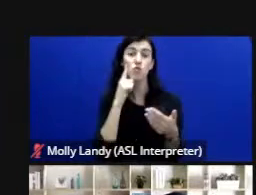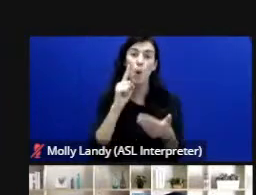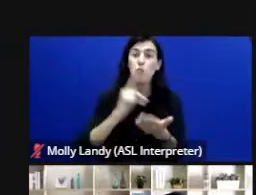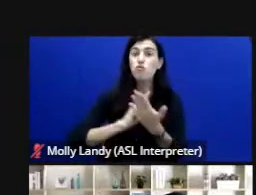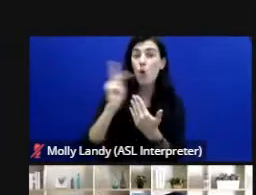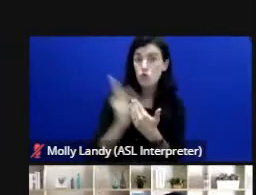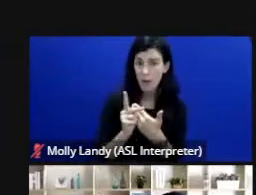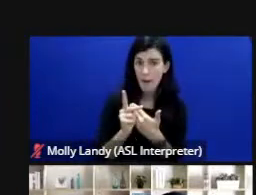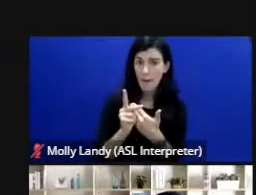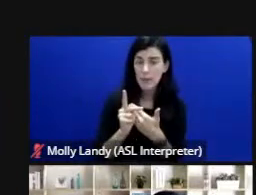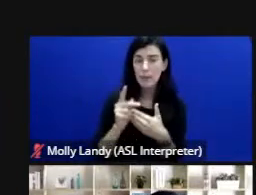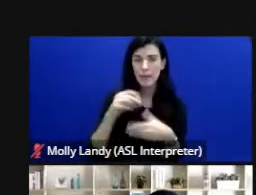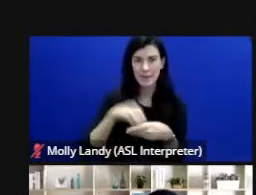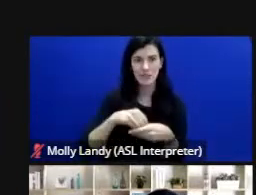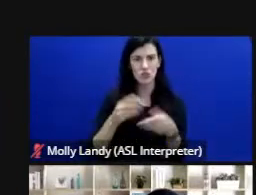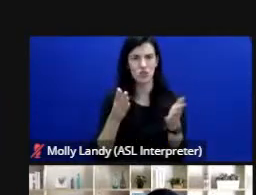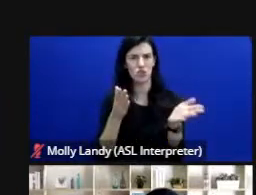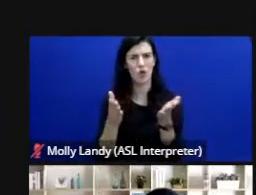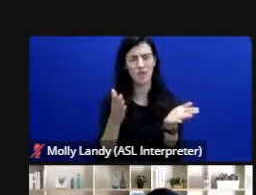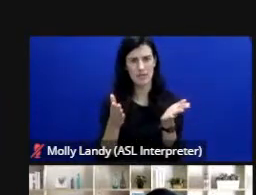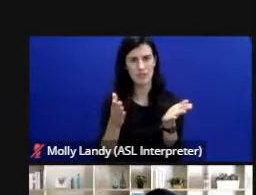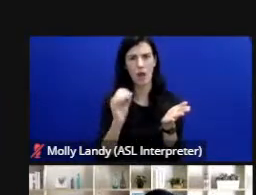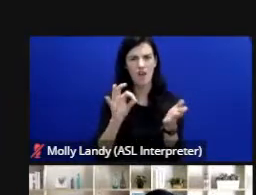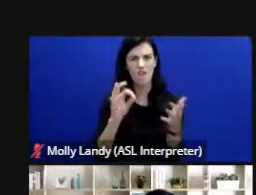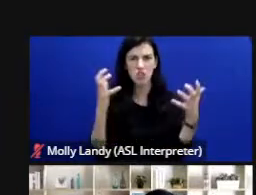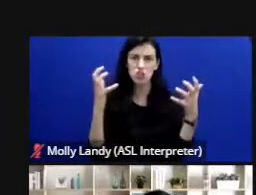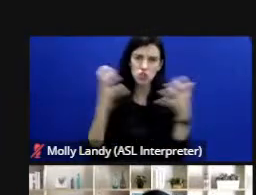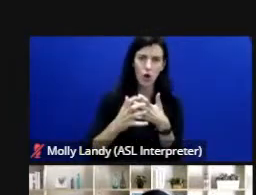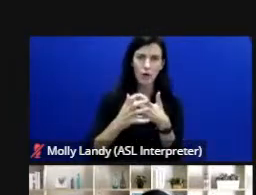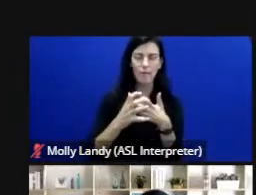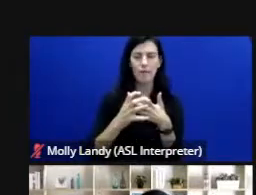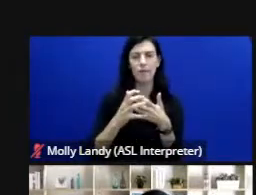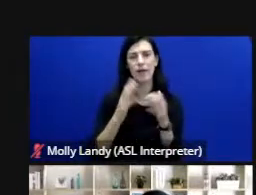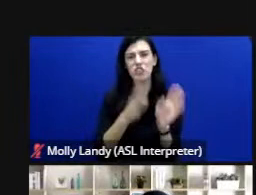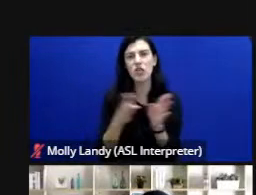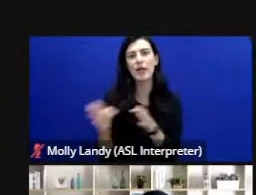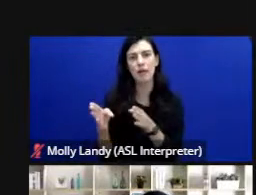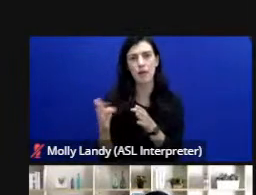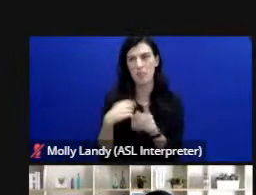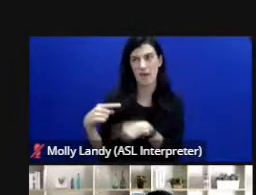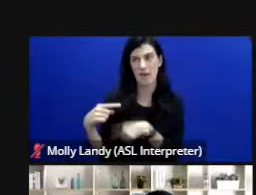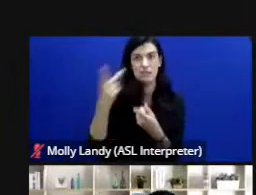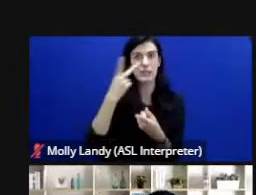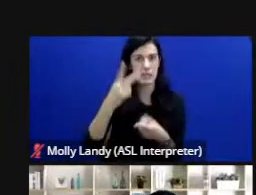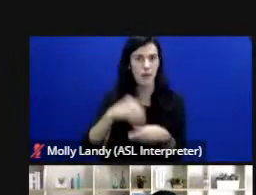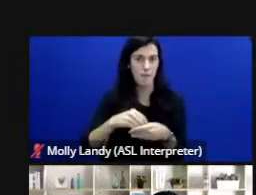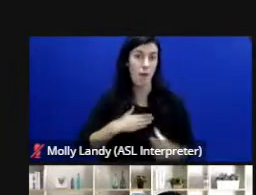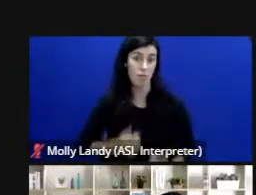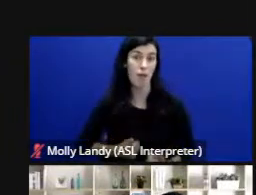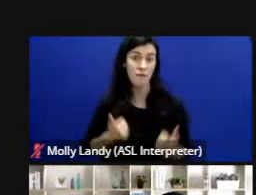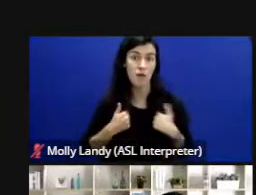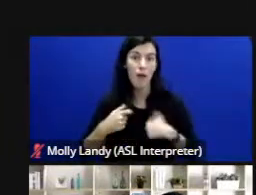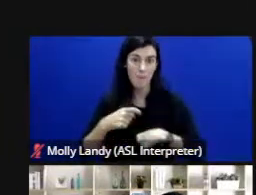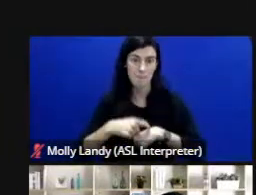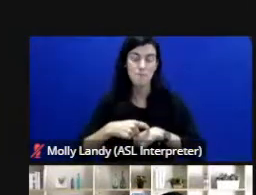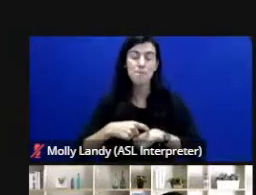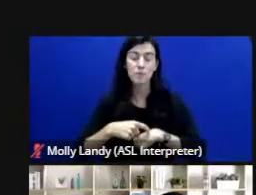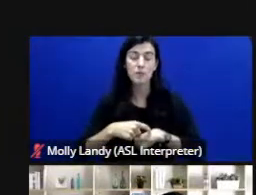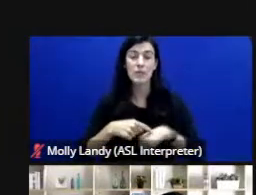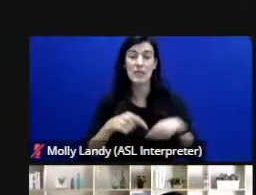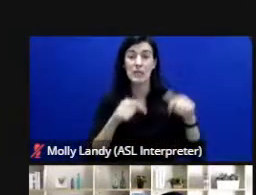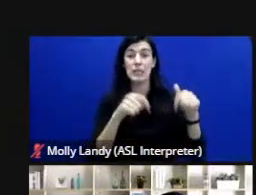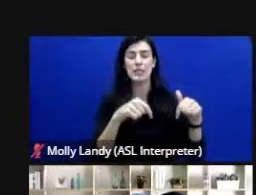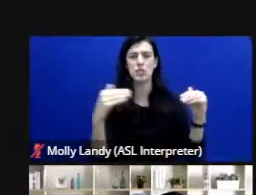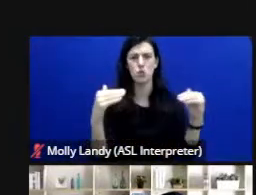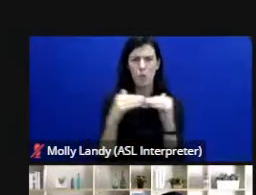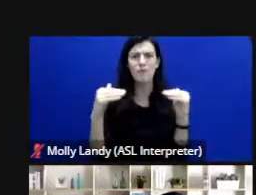program in service of a dark agenda that I have seen in my lifetime. It is equivalent to